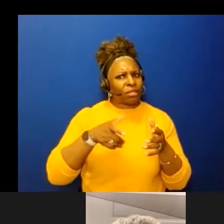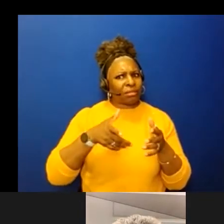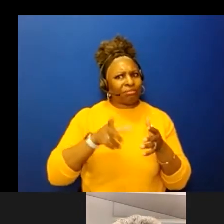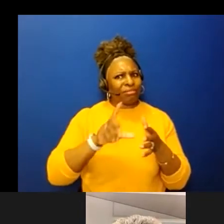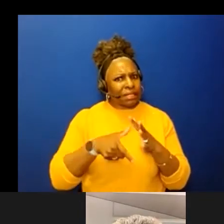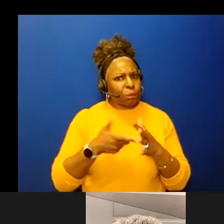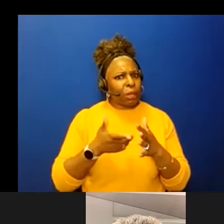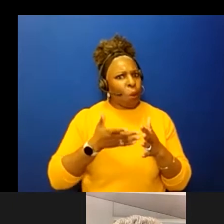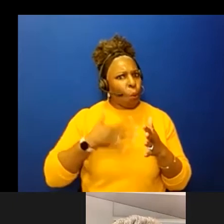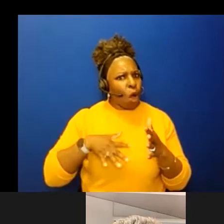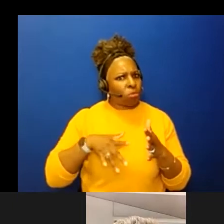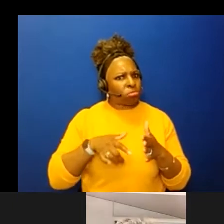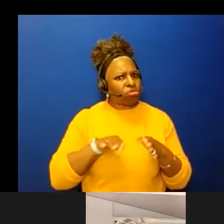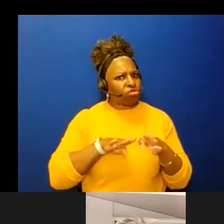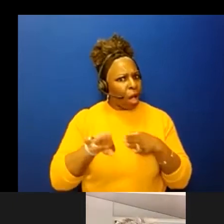Paralympic sport?